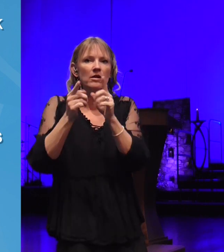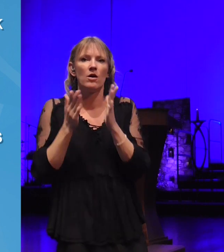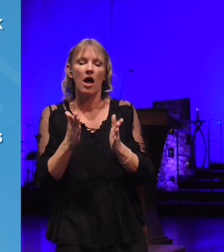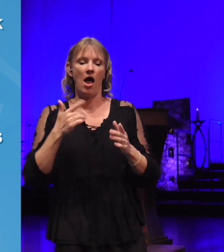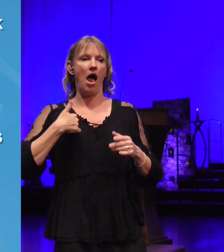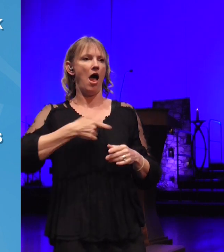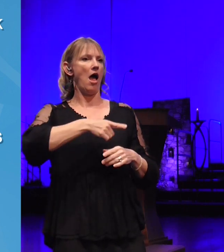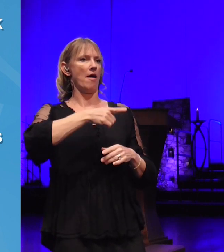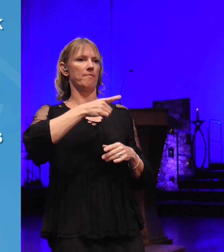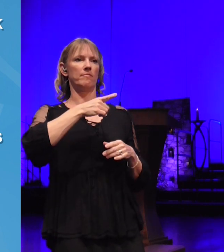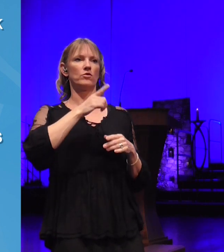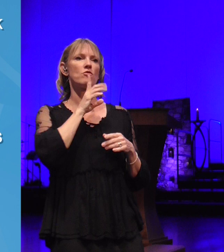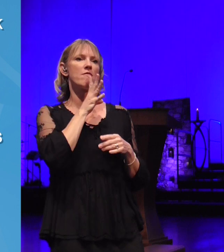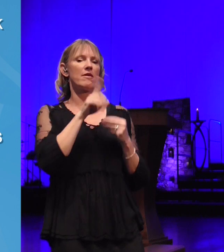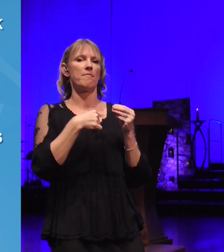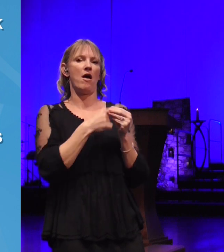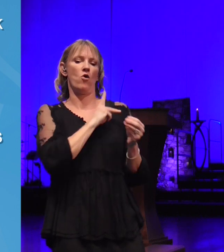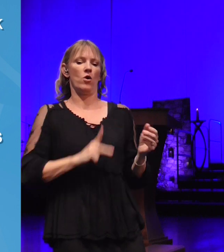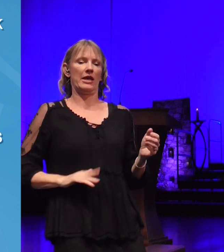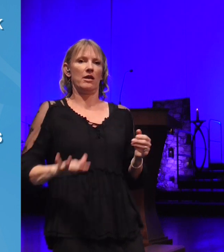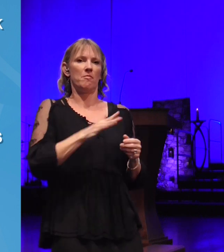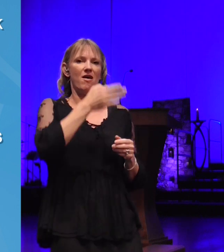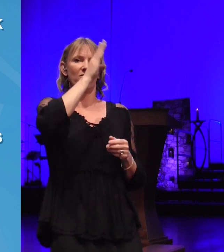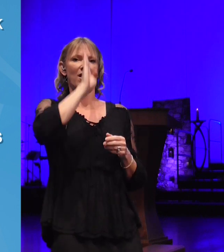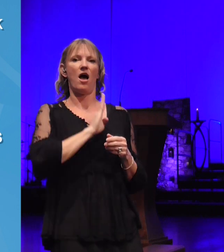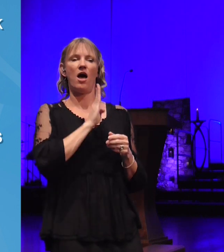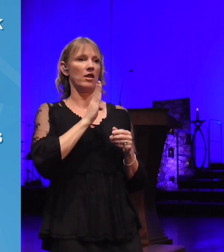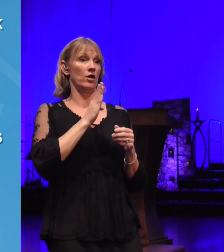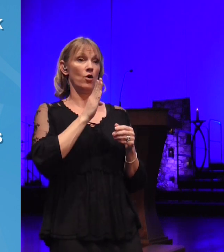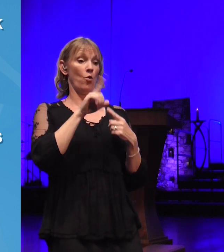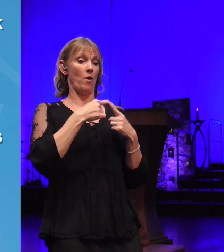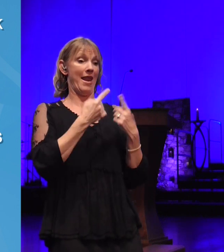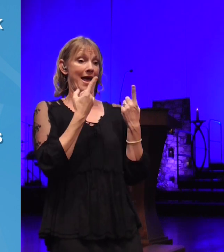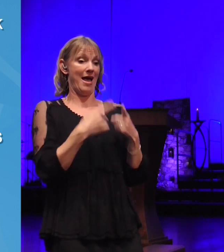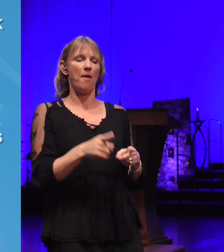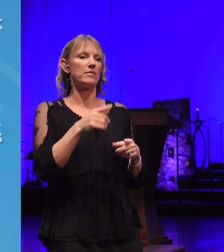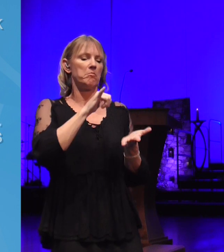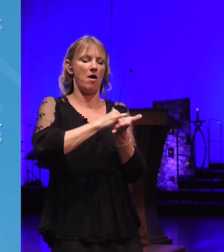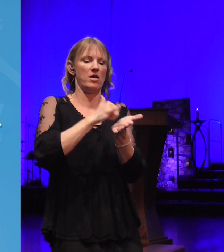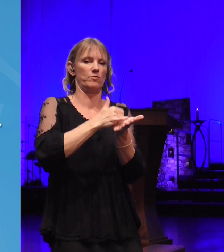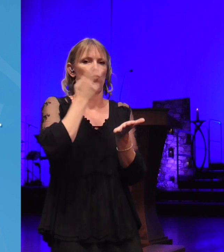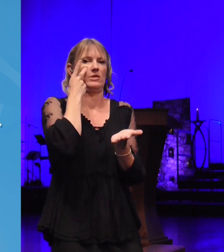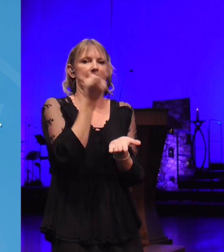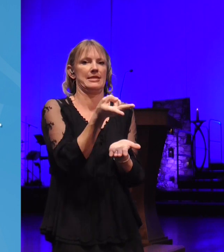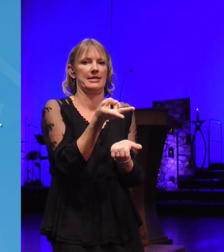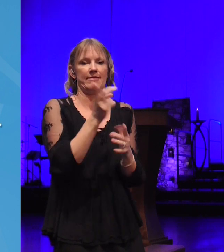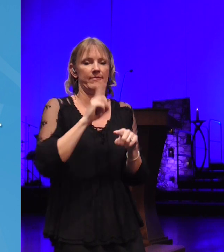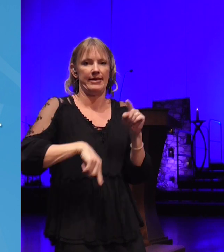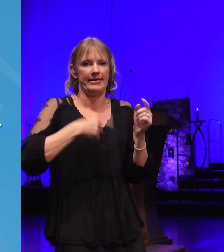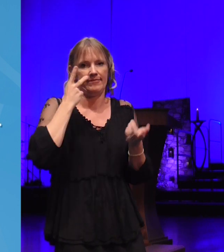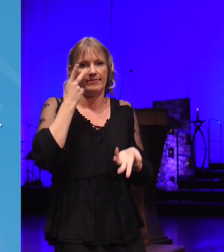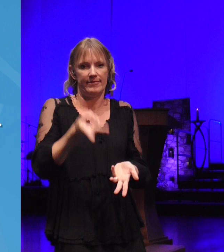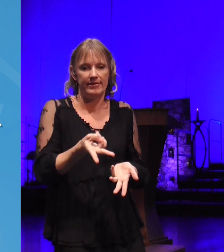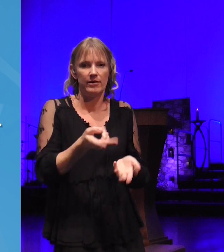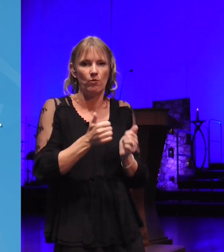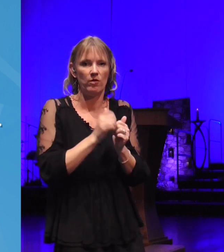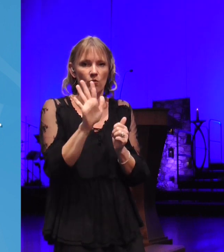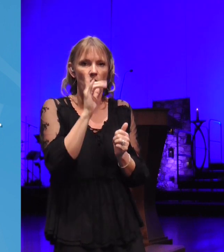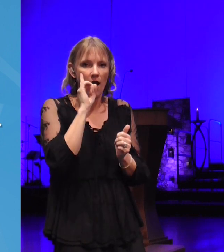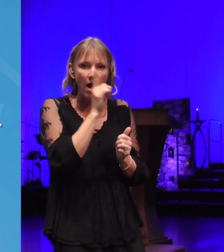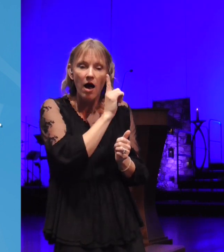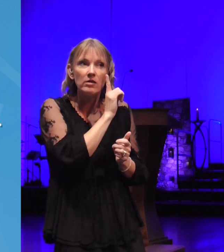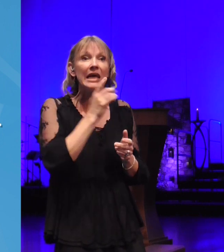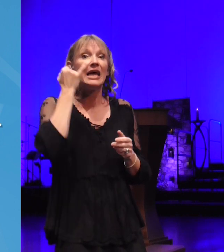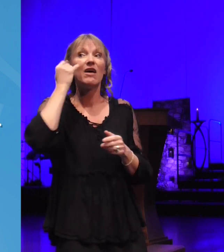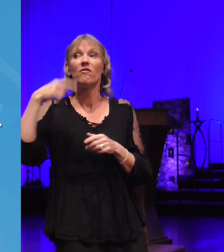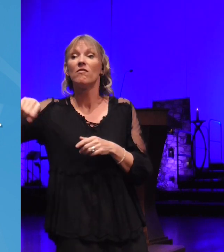about such a kingdom of God, the coming of which will be impossible to see with the eyes. And if they tell you, look, it came or is